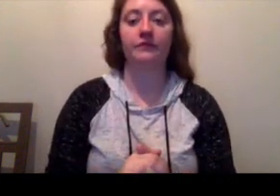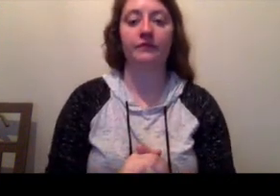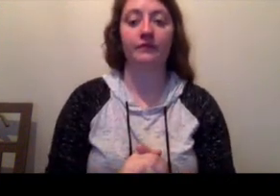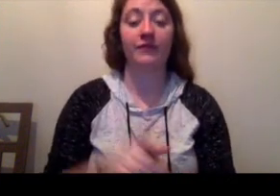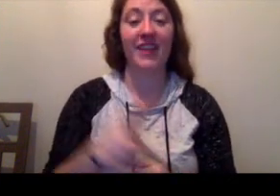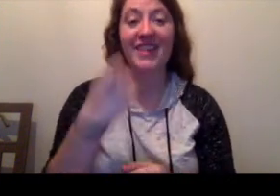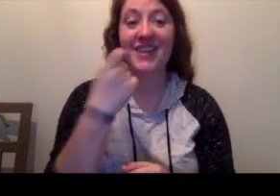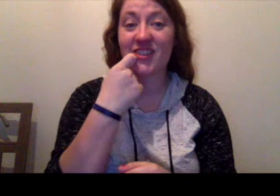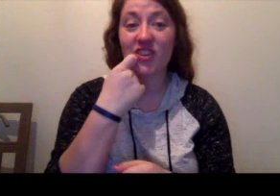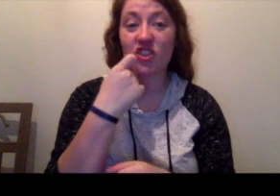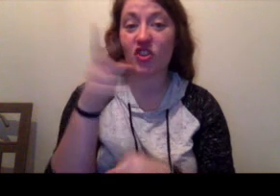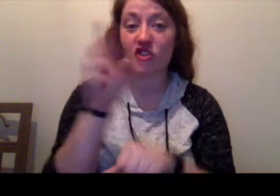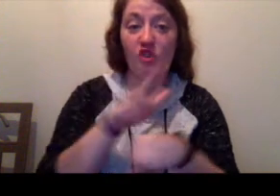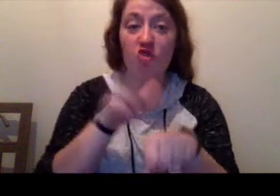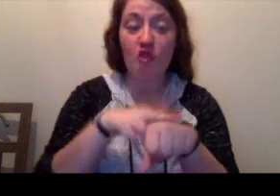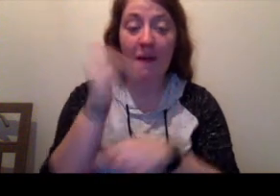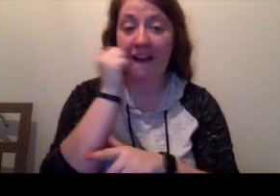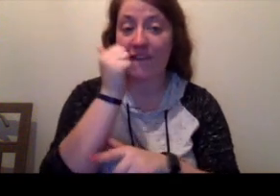just daily.